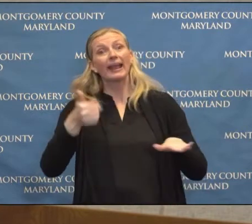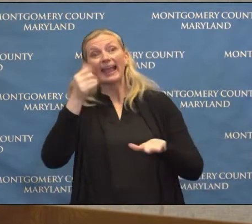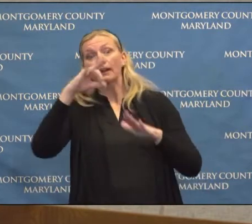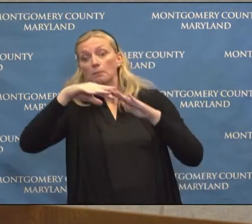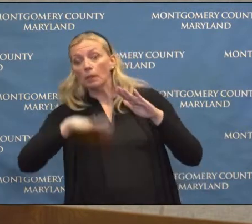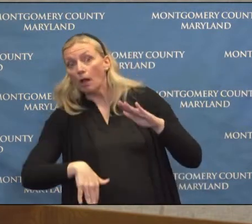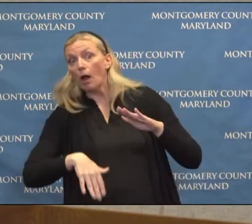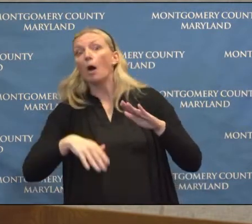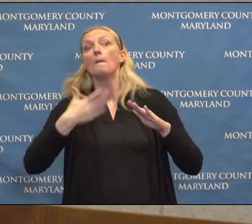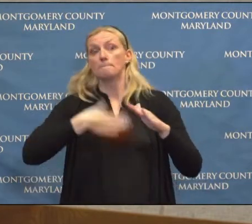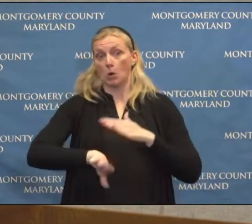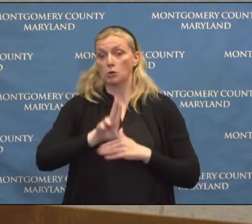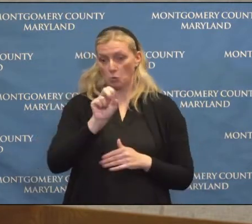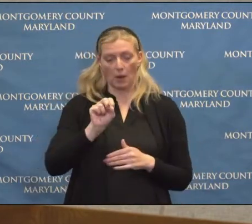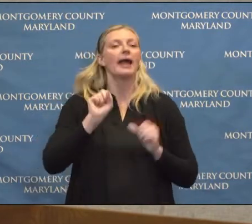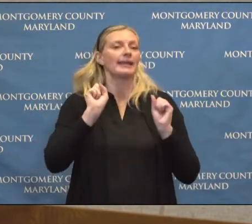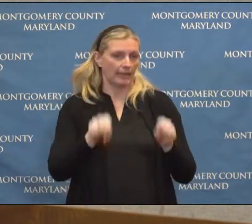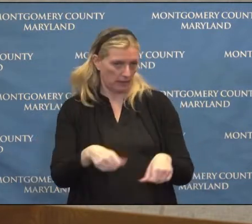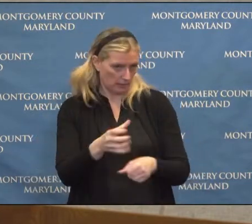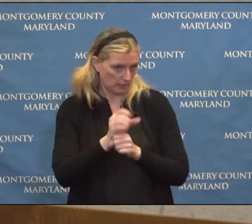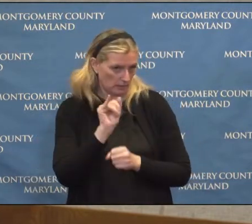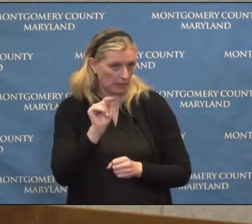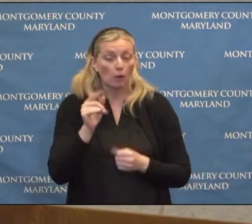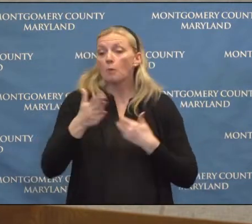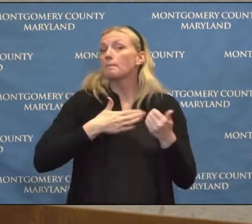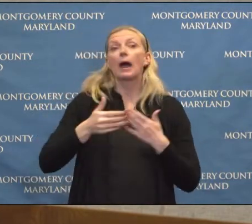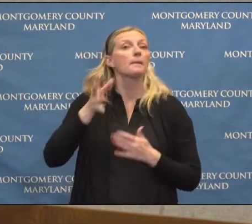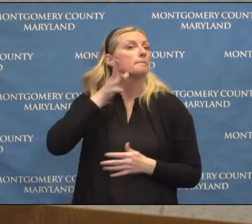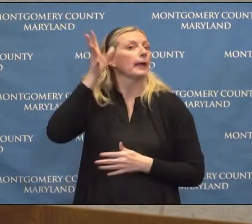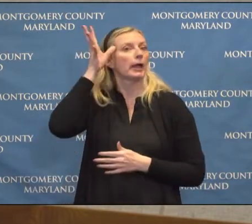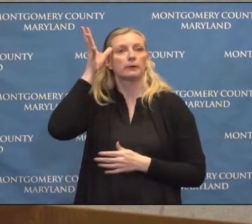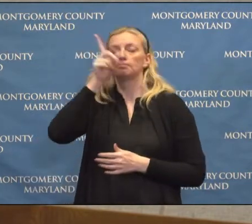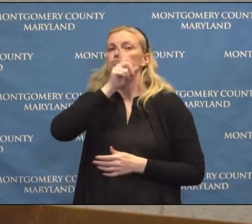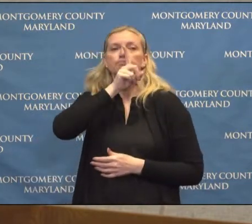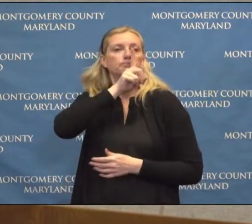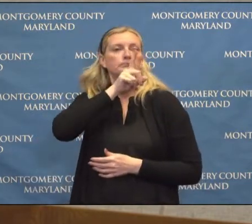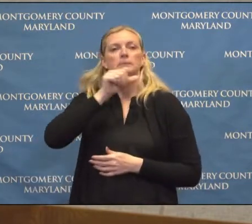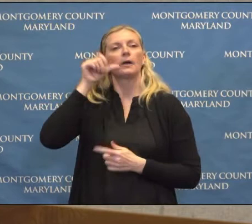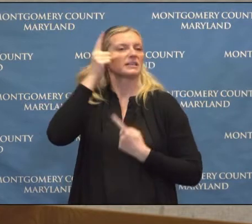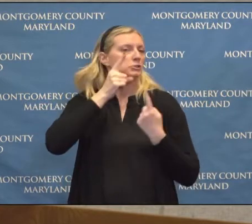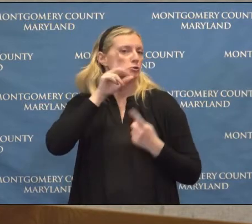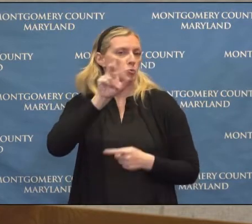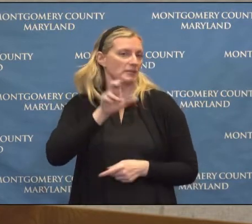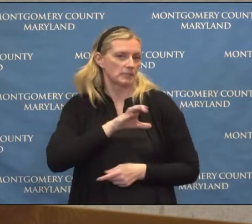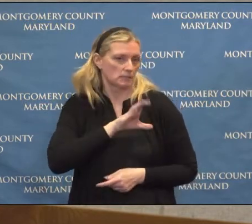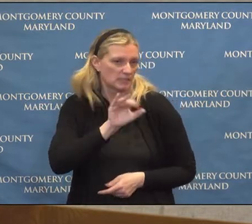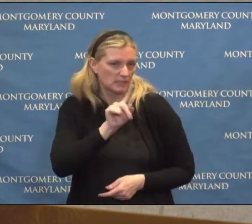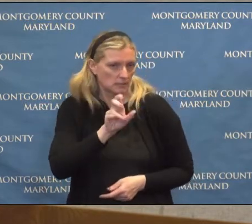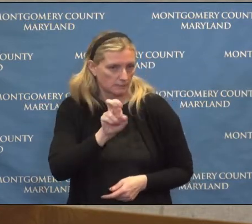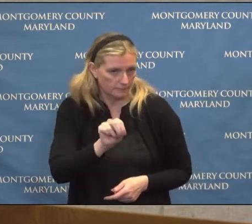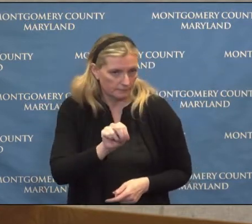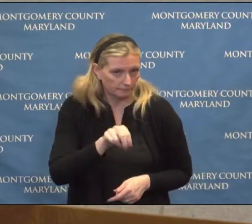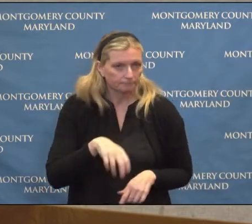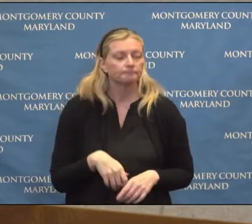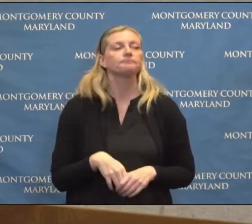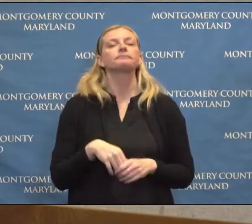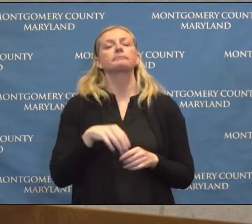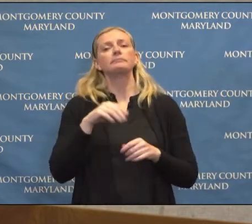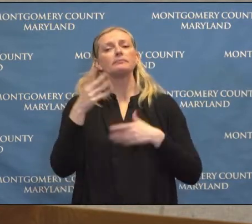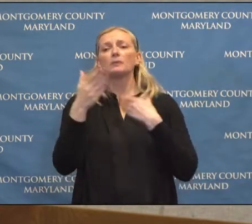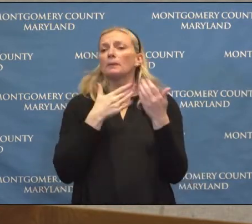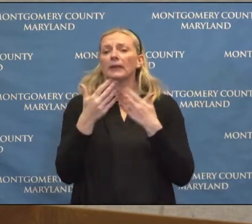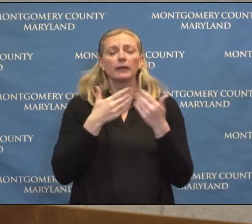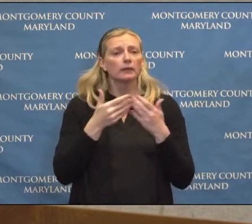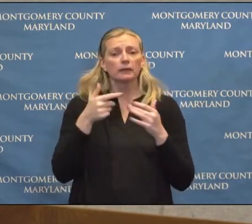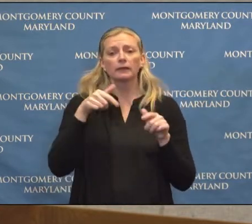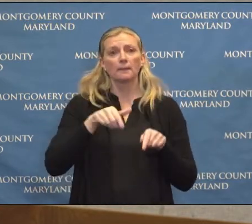in the U.S. are eligible, even if their parents are not. And it's important to note that Montgomery County, when compared to all the counties